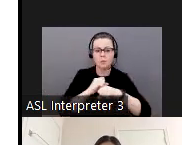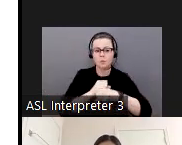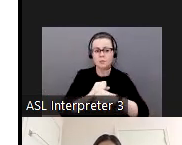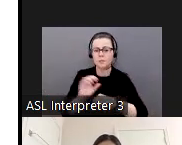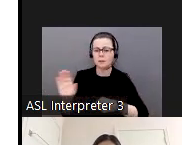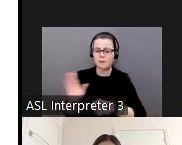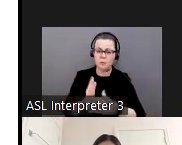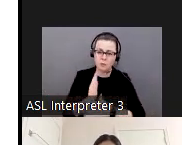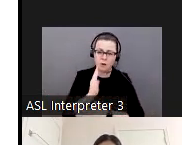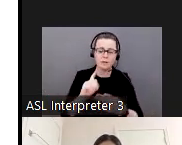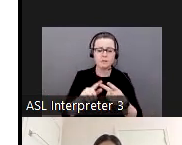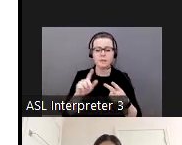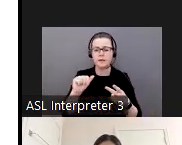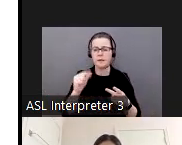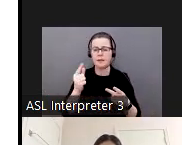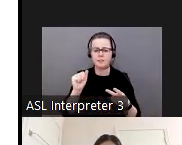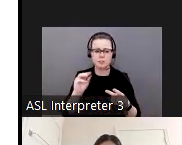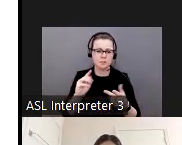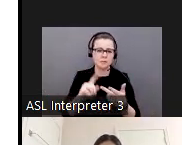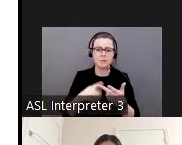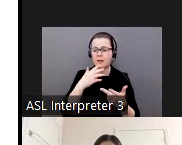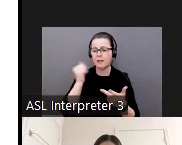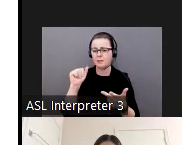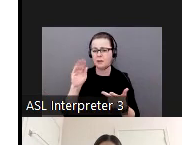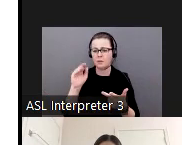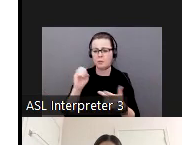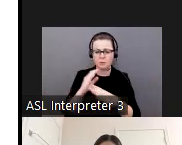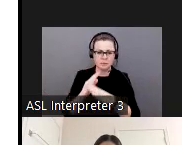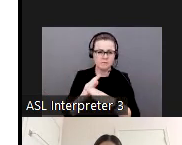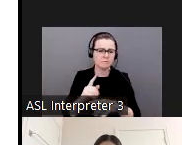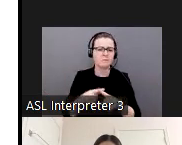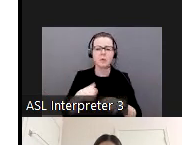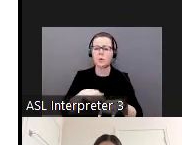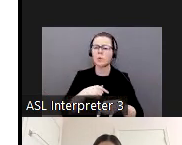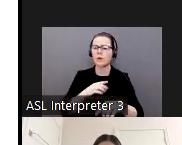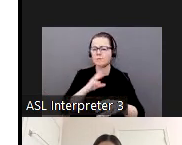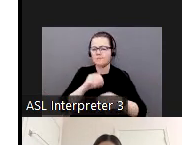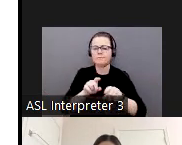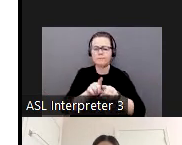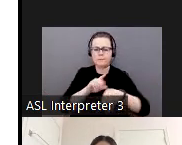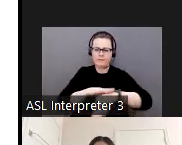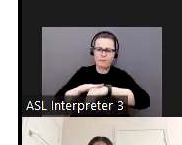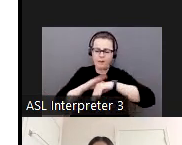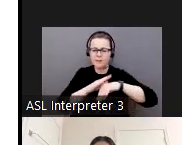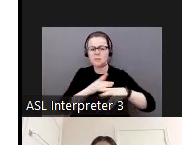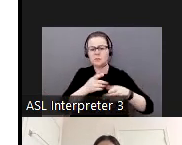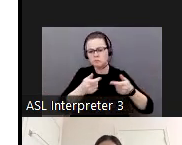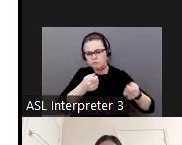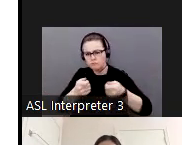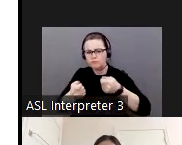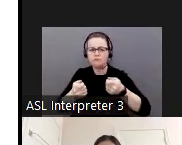abuse prevention. We play an advisory roles with many projects and initiatives by other